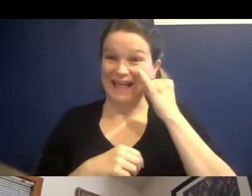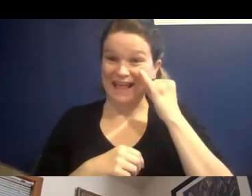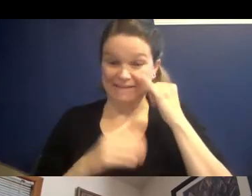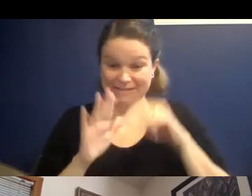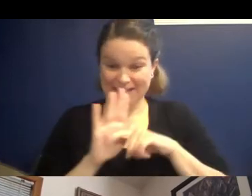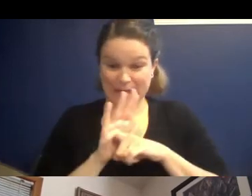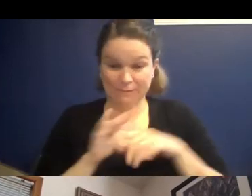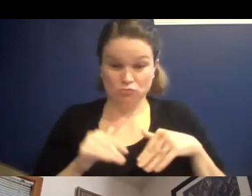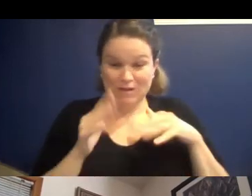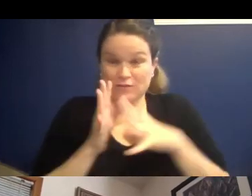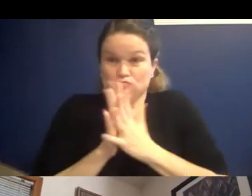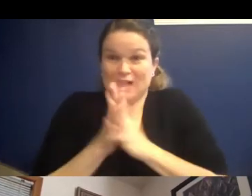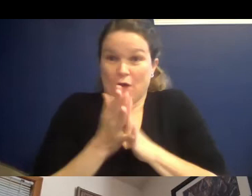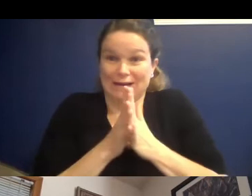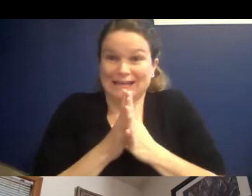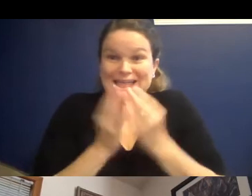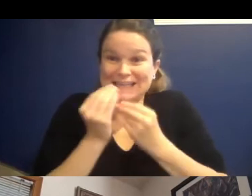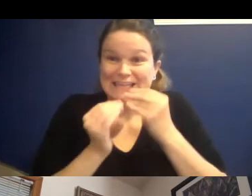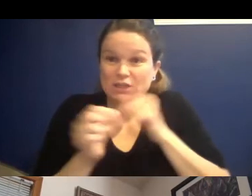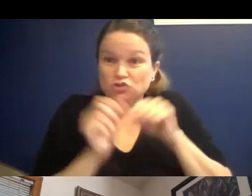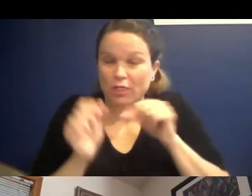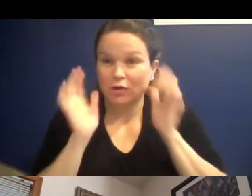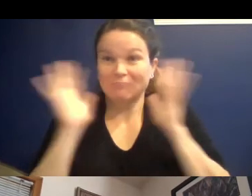conditions, caterpillars even eat each other.